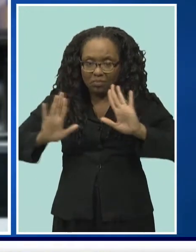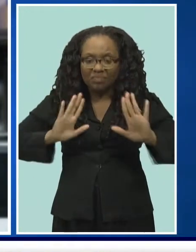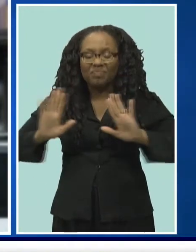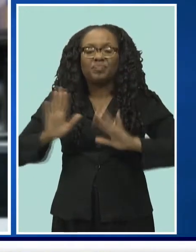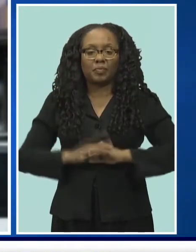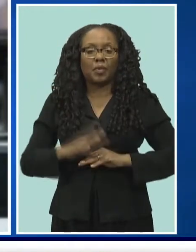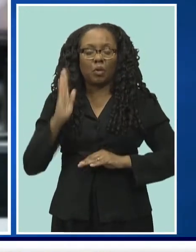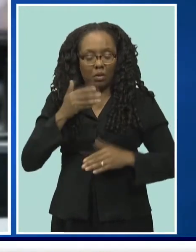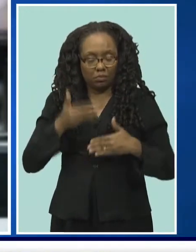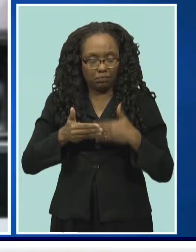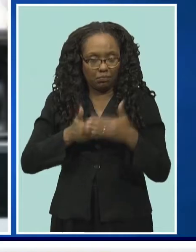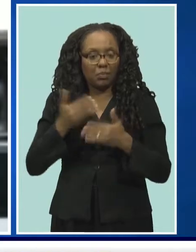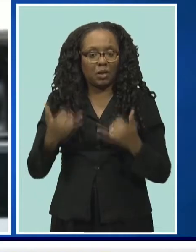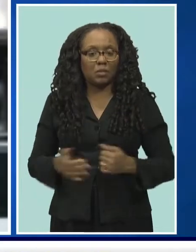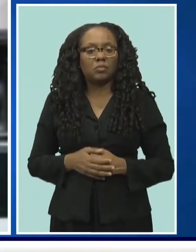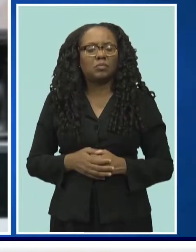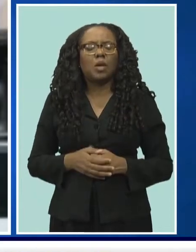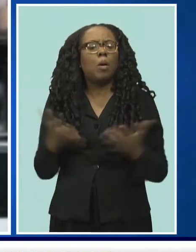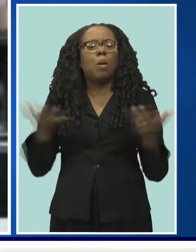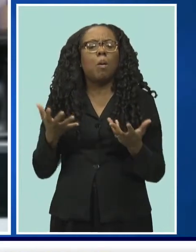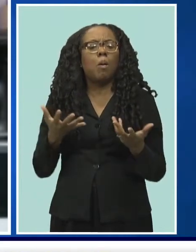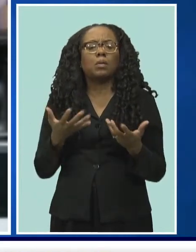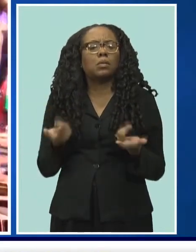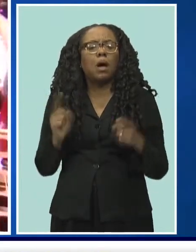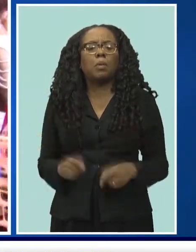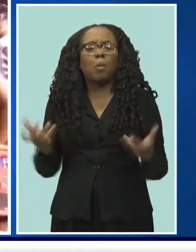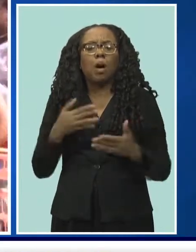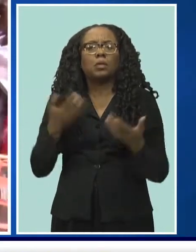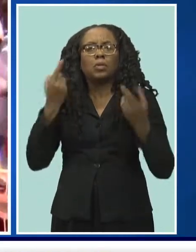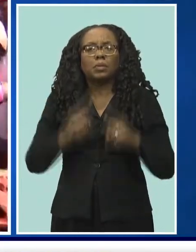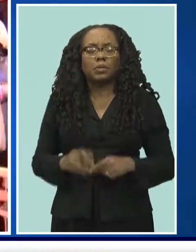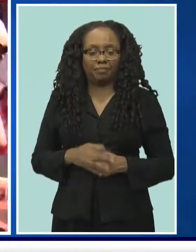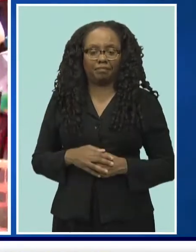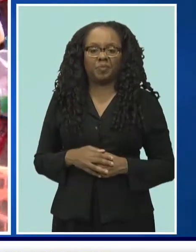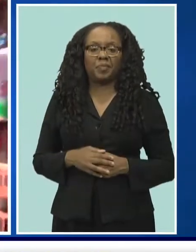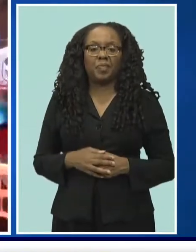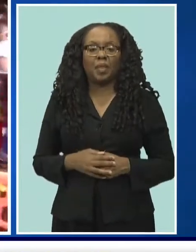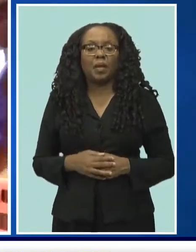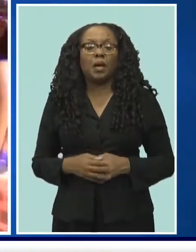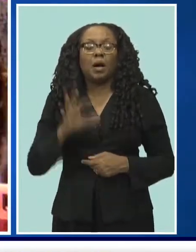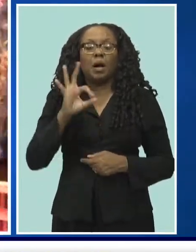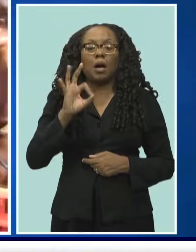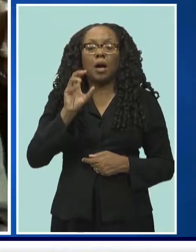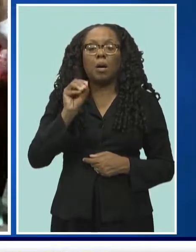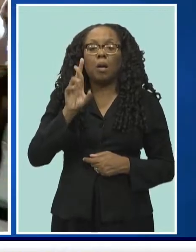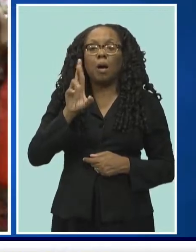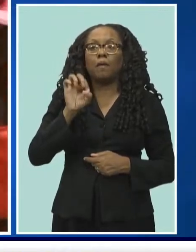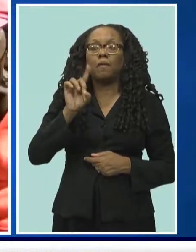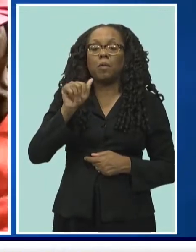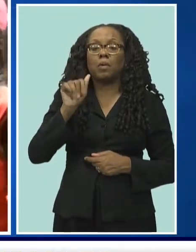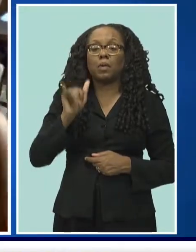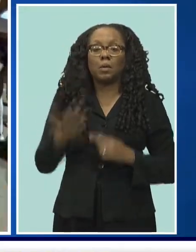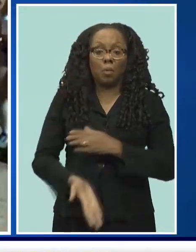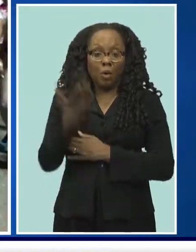some countries. So, here's what's been agreed on. Chief Cultural Officer Andrea Wells says 4-Day Morning will be held on July